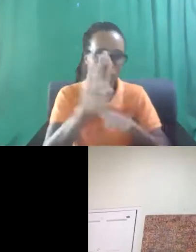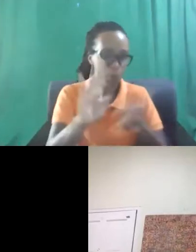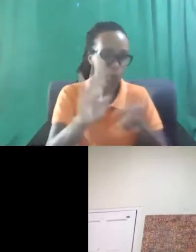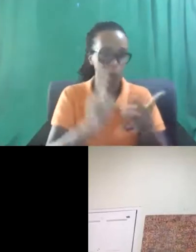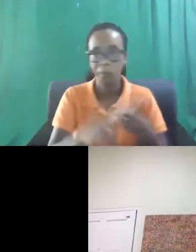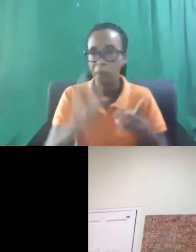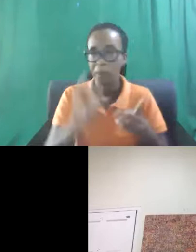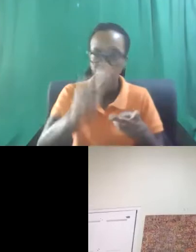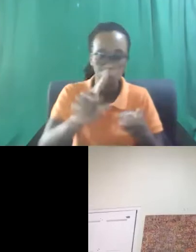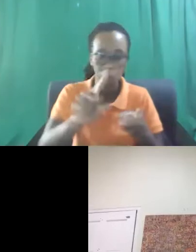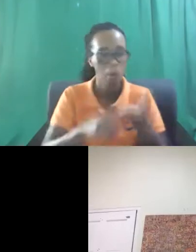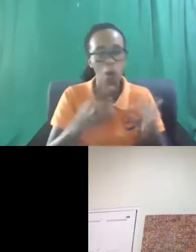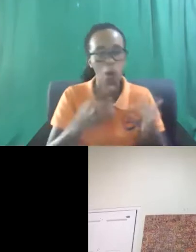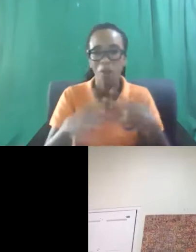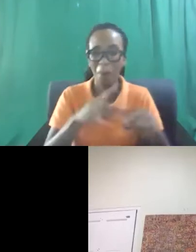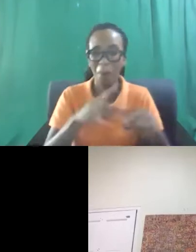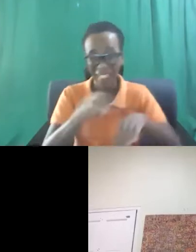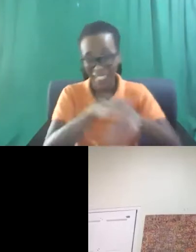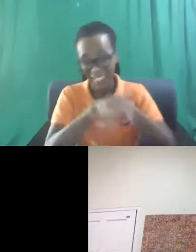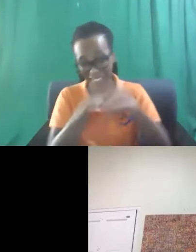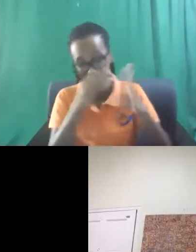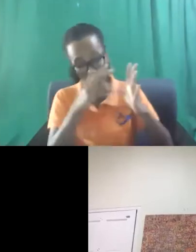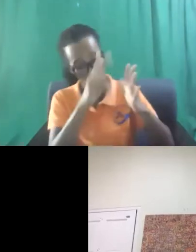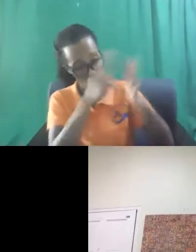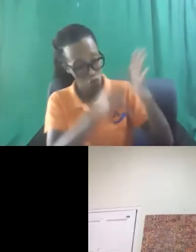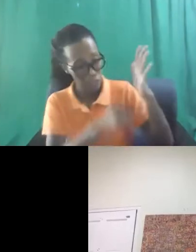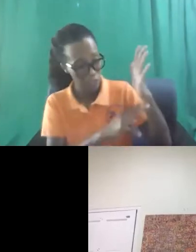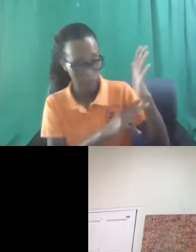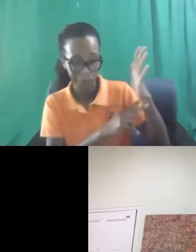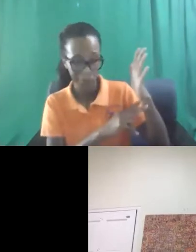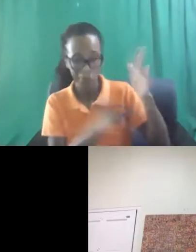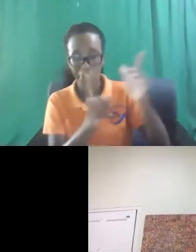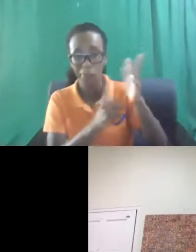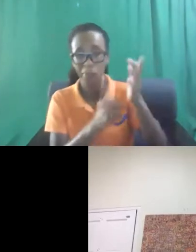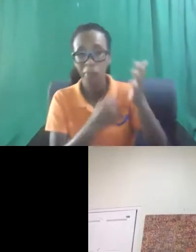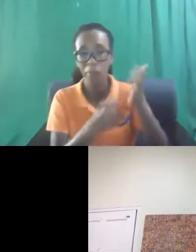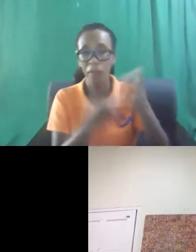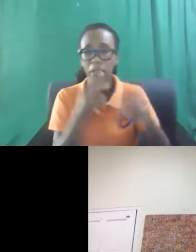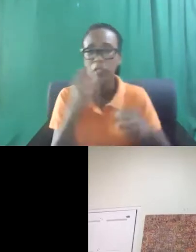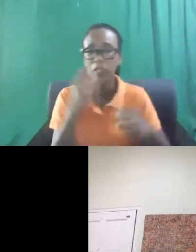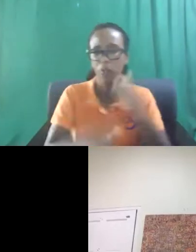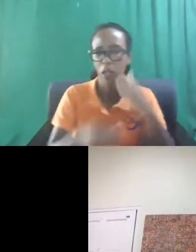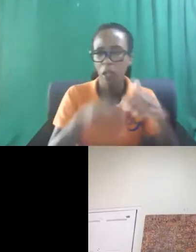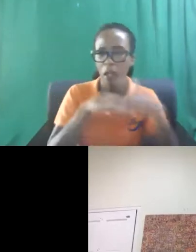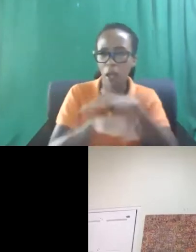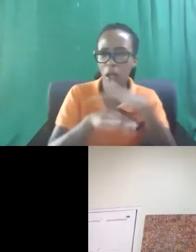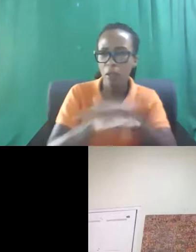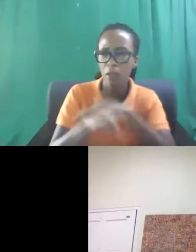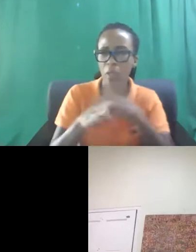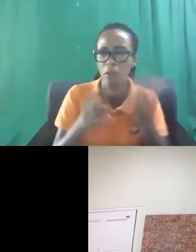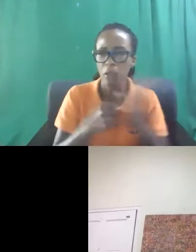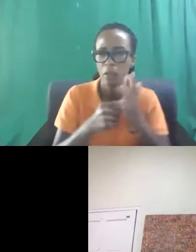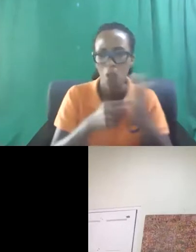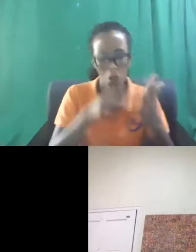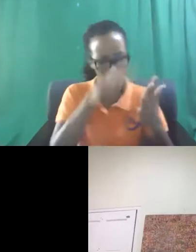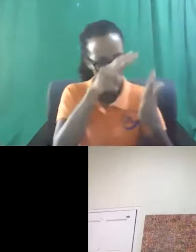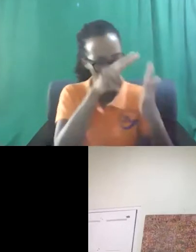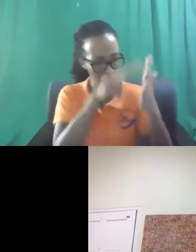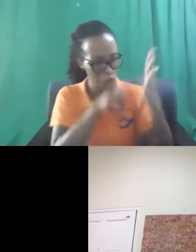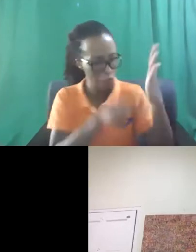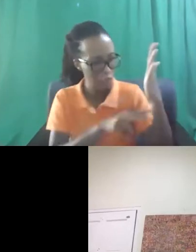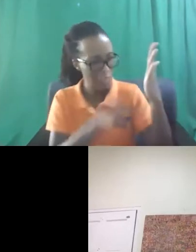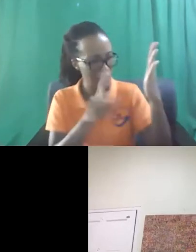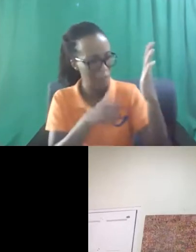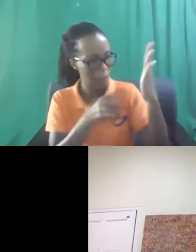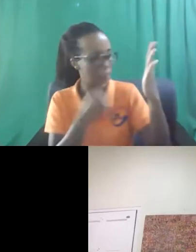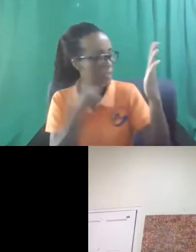But written English is not necessarily accessible to everybody, and certainly not necessarily accessible to deaf people. So